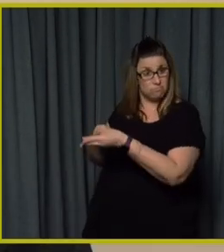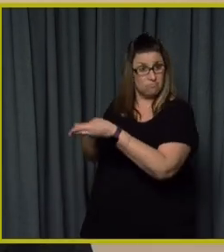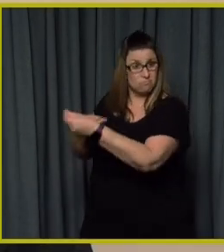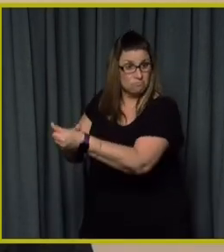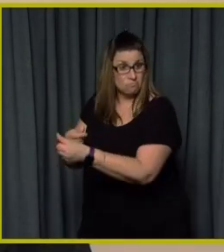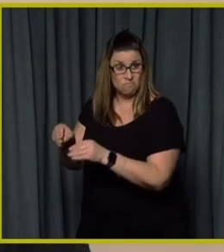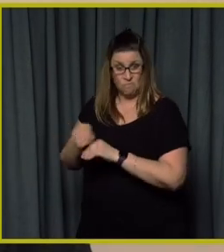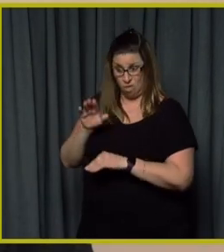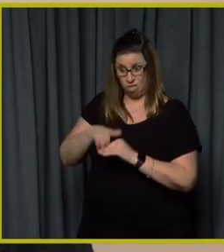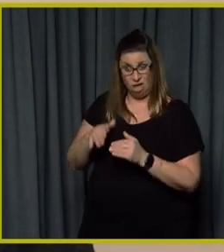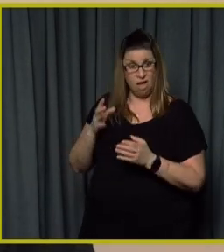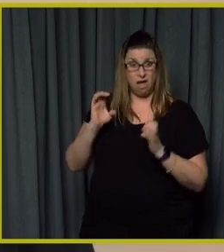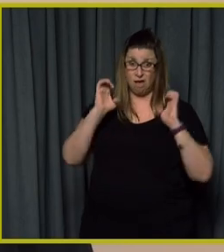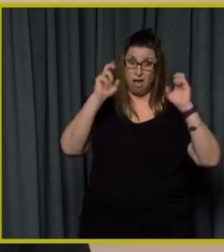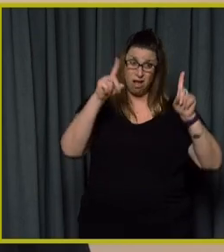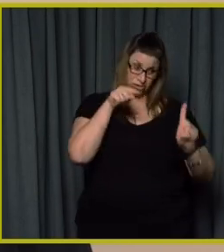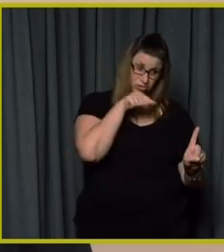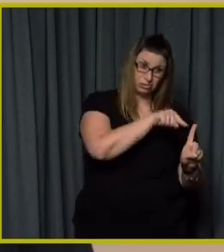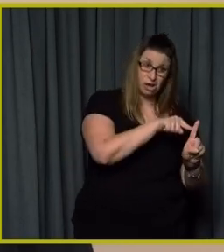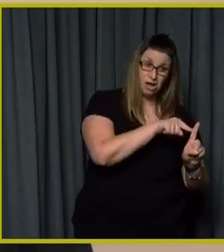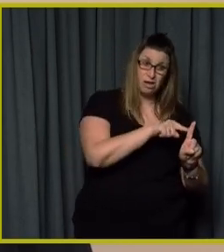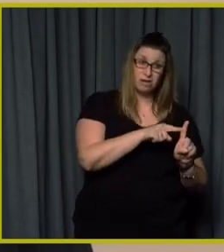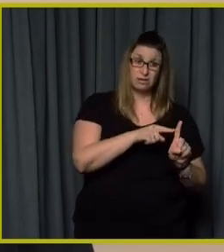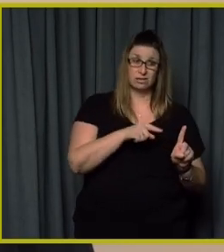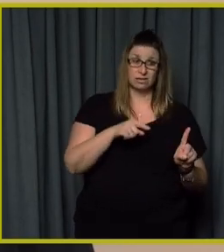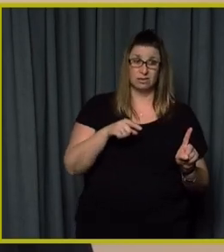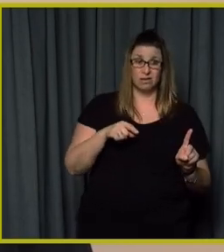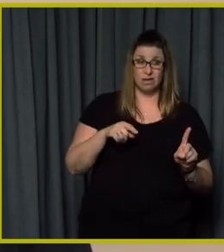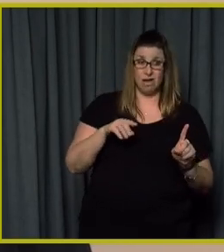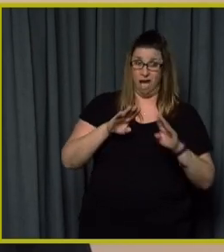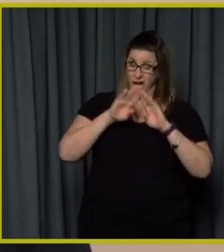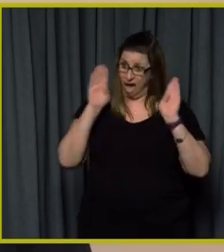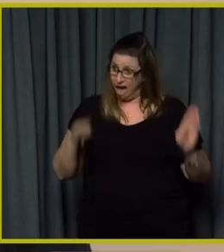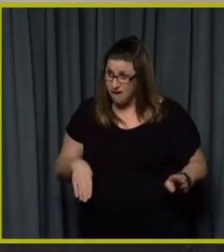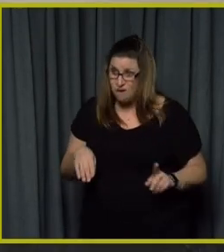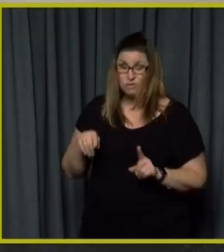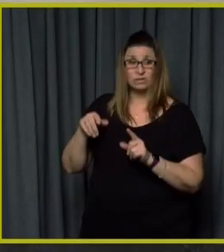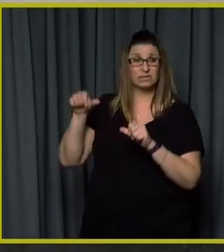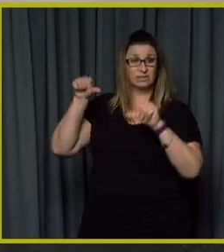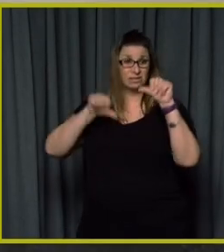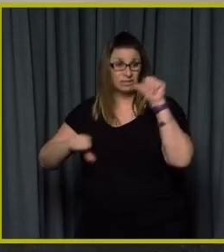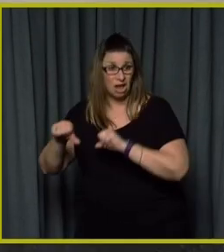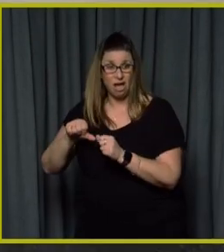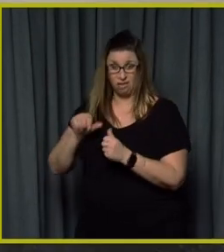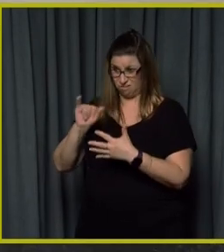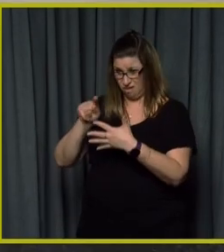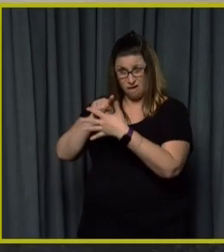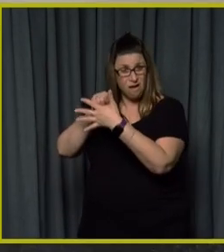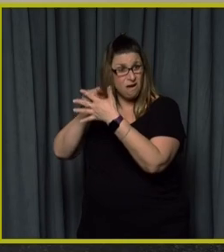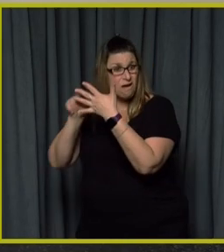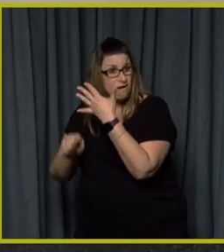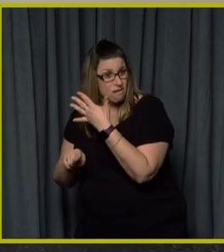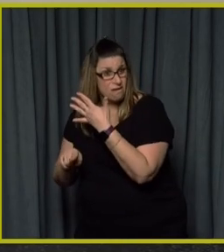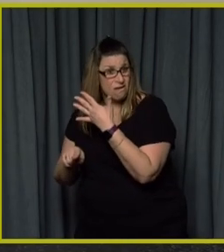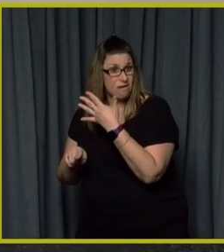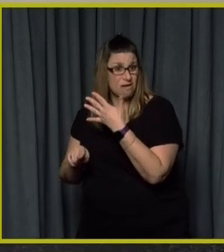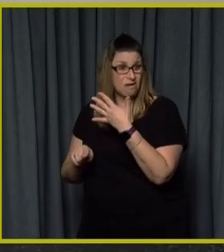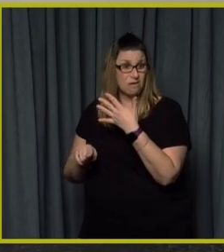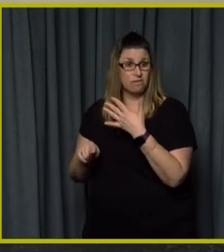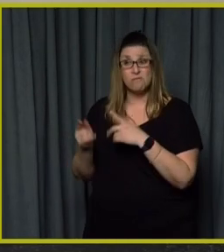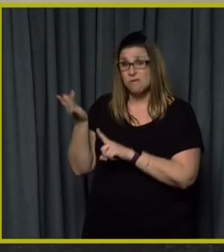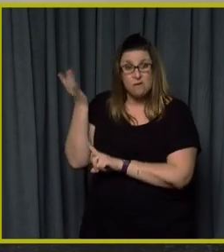diplomacy, housing, science, and veterans combined. This is why we demand that we stop